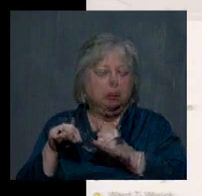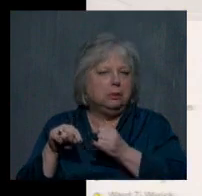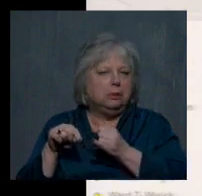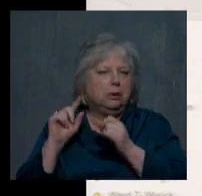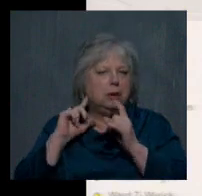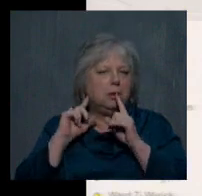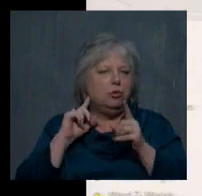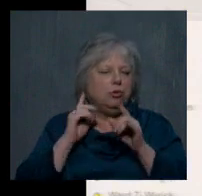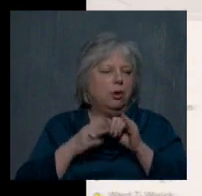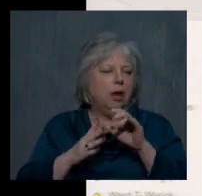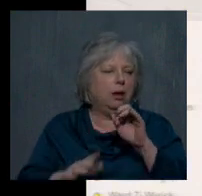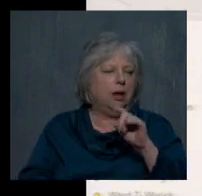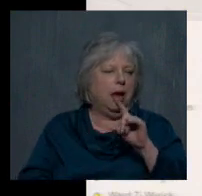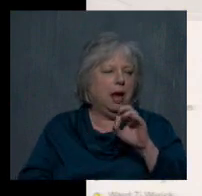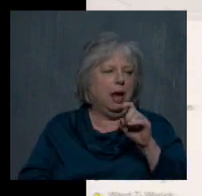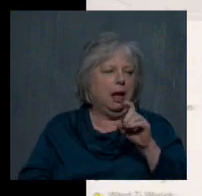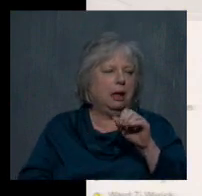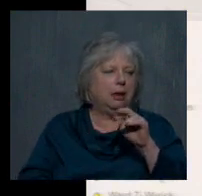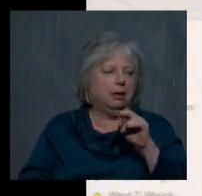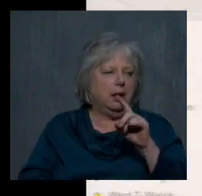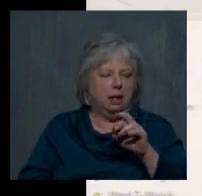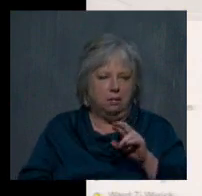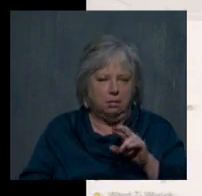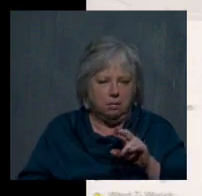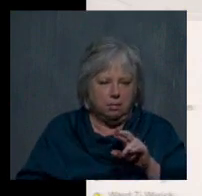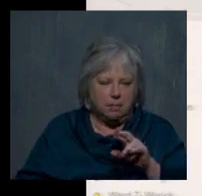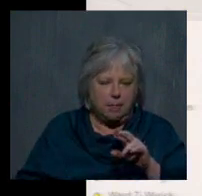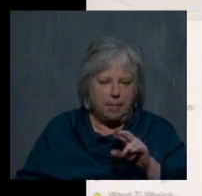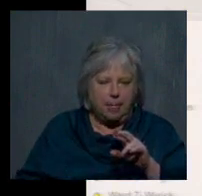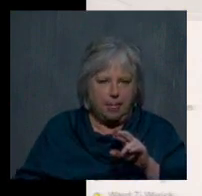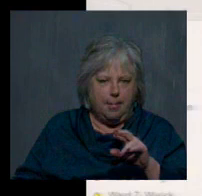that's Alexander. The 2 areas that we started.